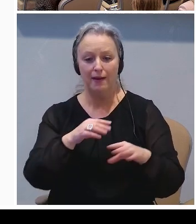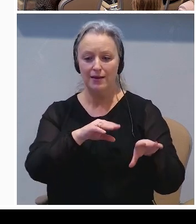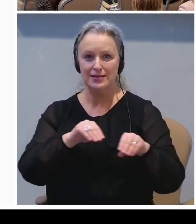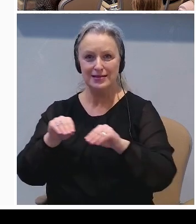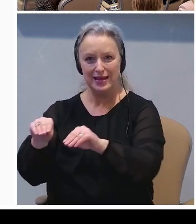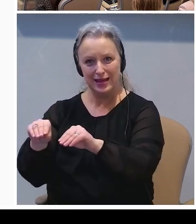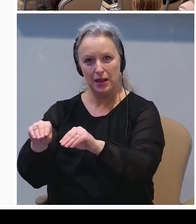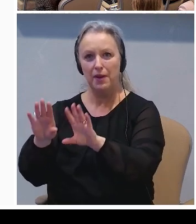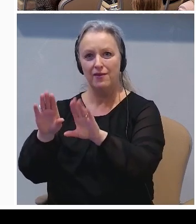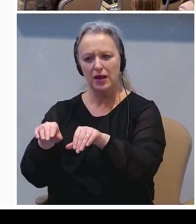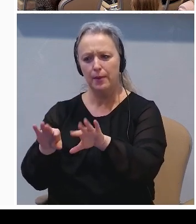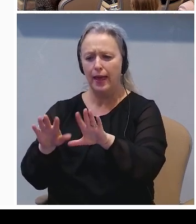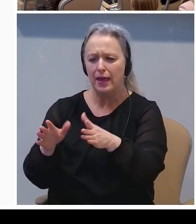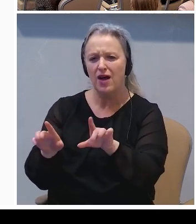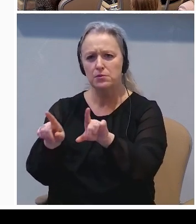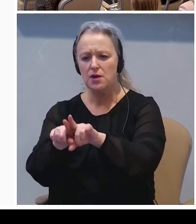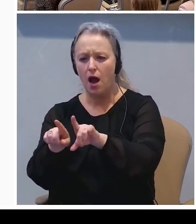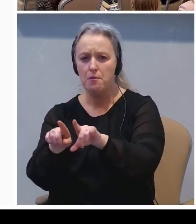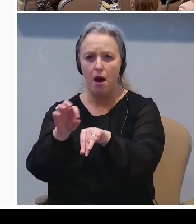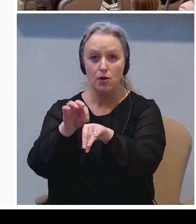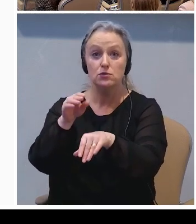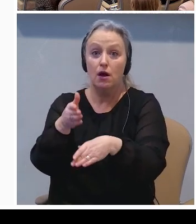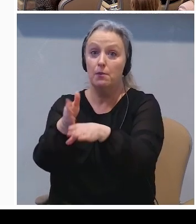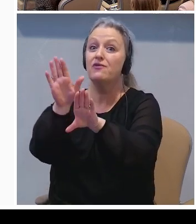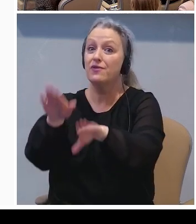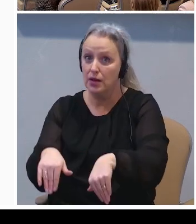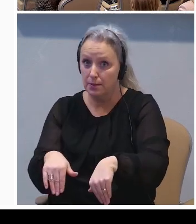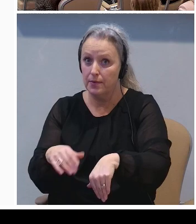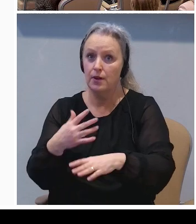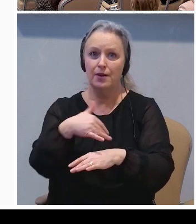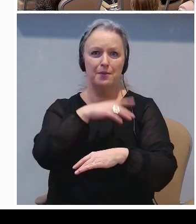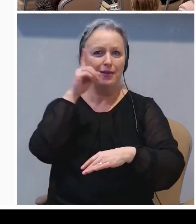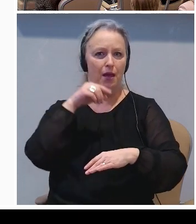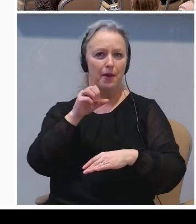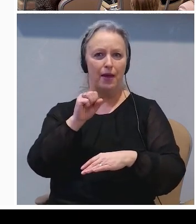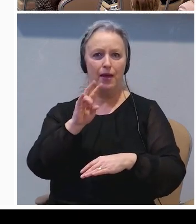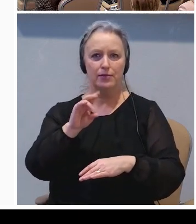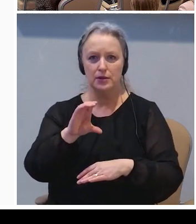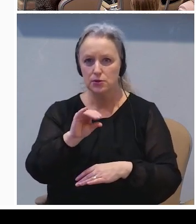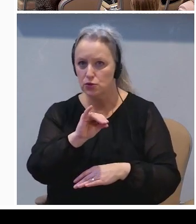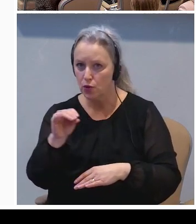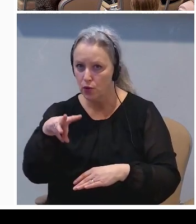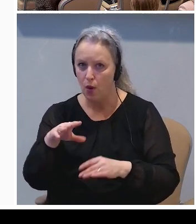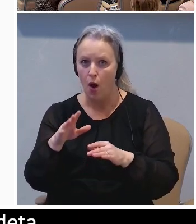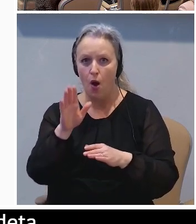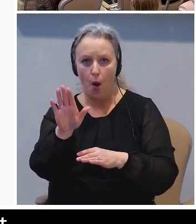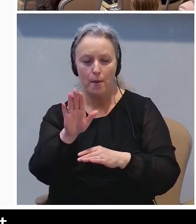sarnaste dose is haiguste puhul important. aidata. And so our Teame, hypothesis et oluline was, on ensüümi annus. if we can do the transplant using a